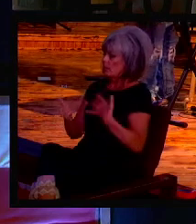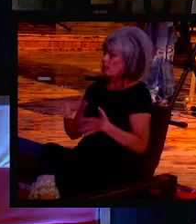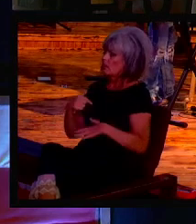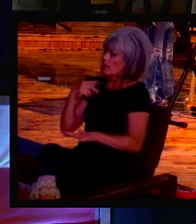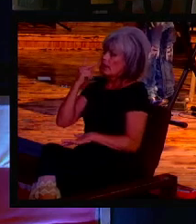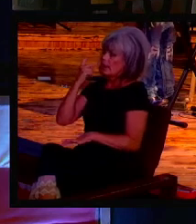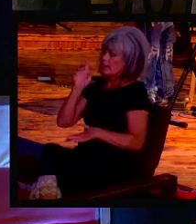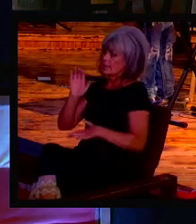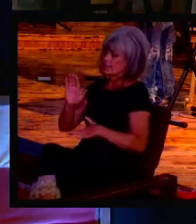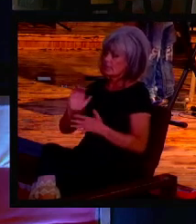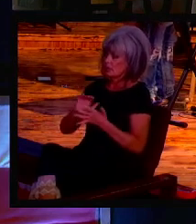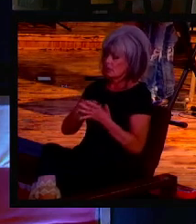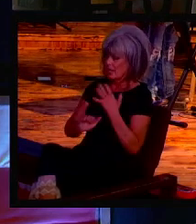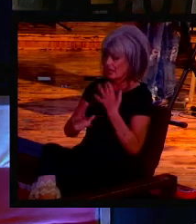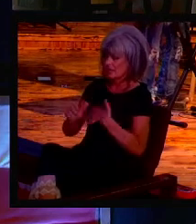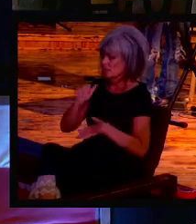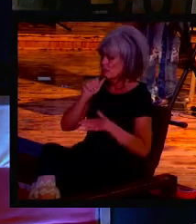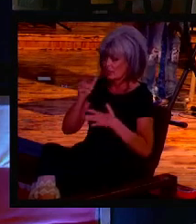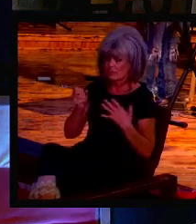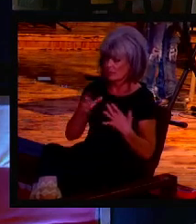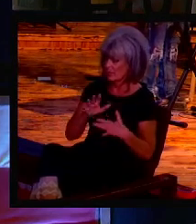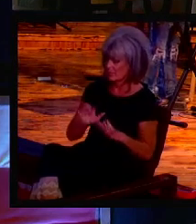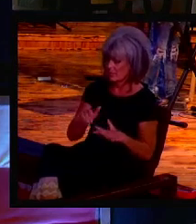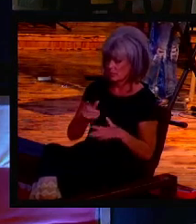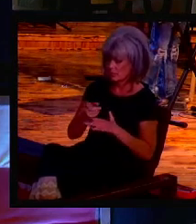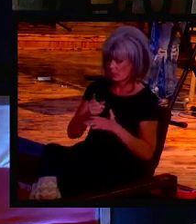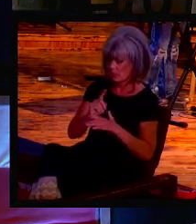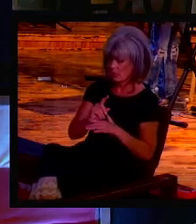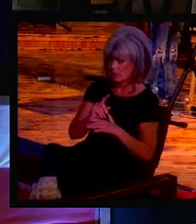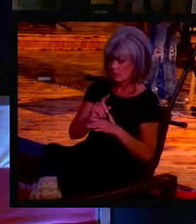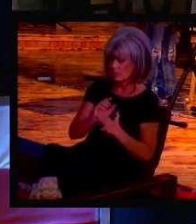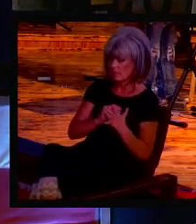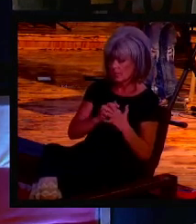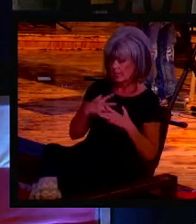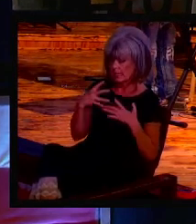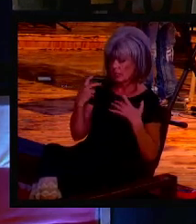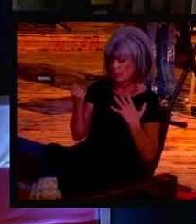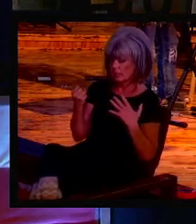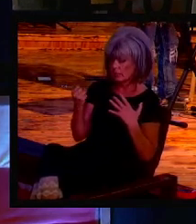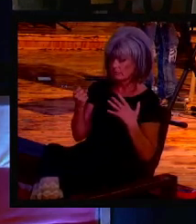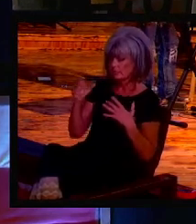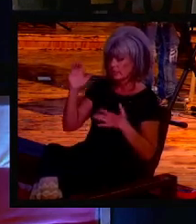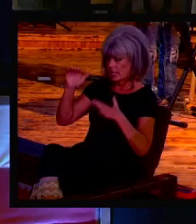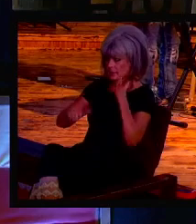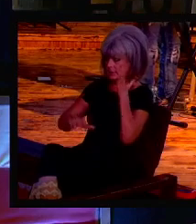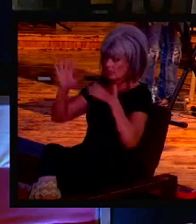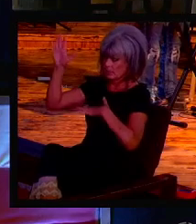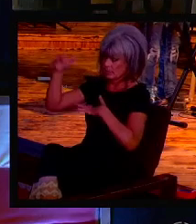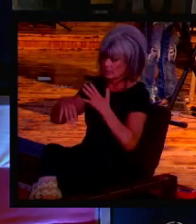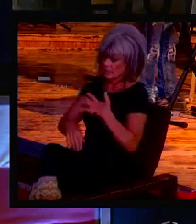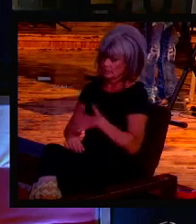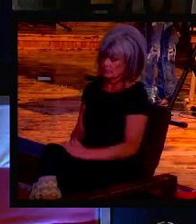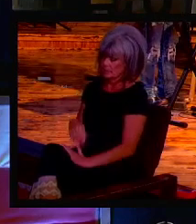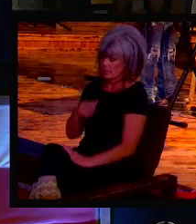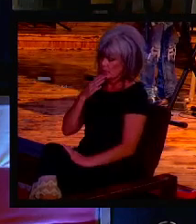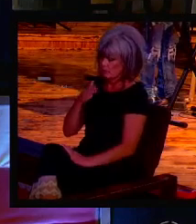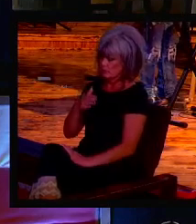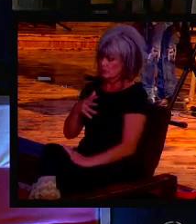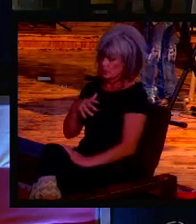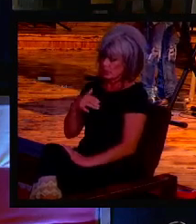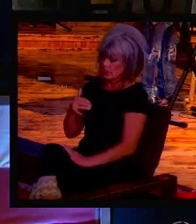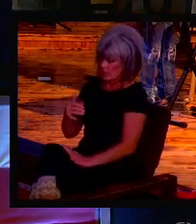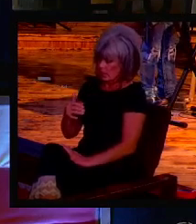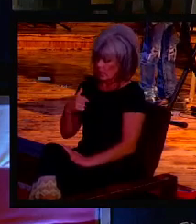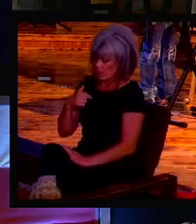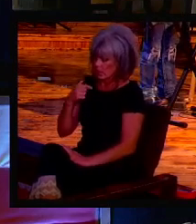Yeah, don't be afraid. It's okay. This is a moment of healing for you. Yeah, you can put your hands down. Thank you. So I'm going to say this